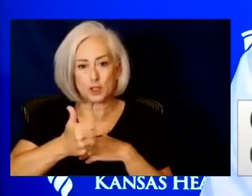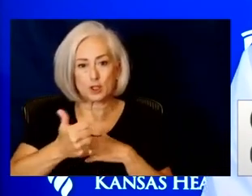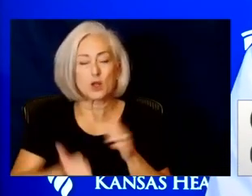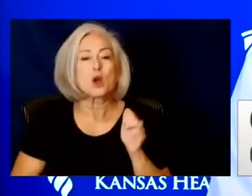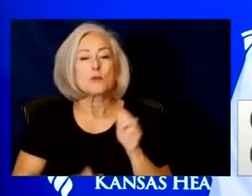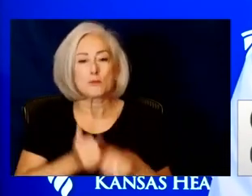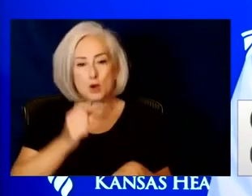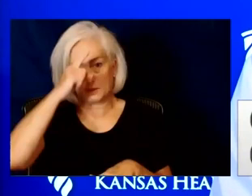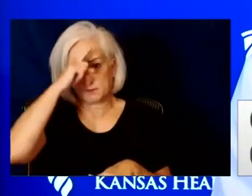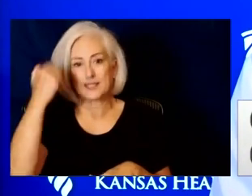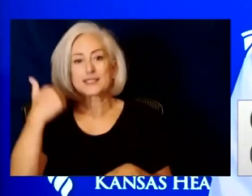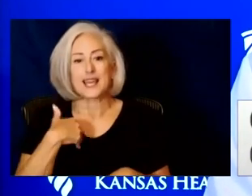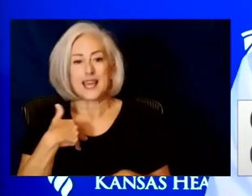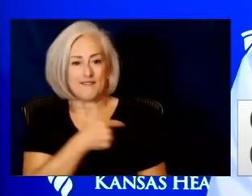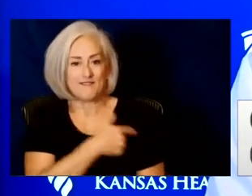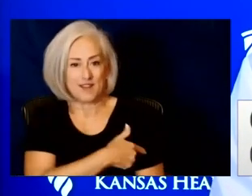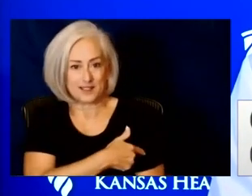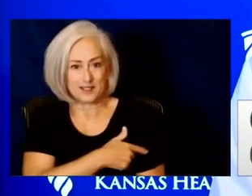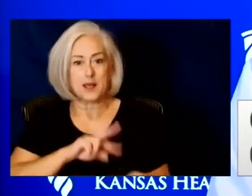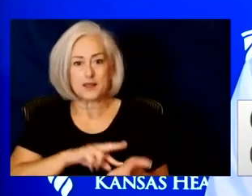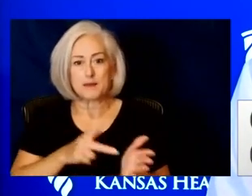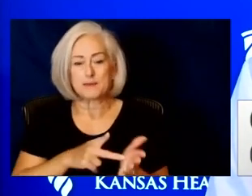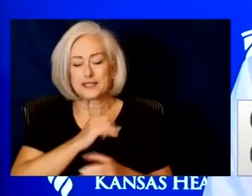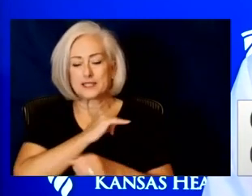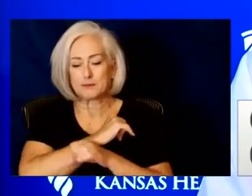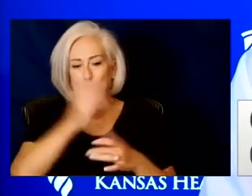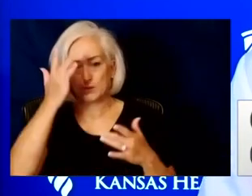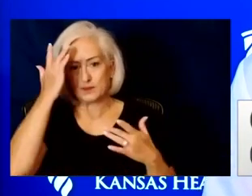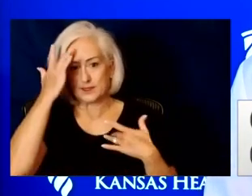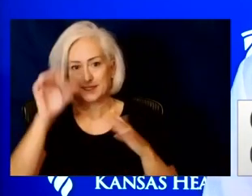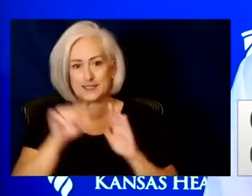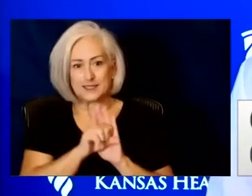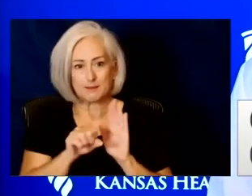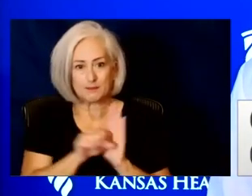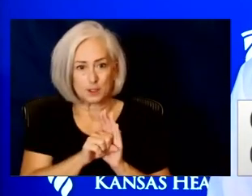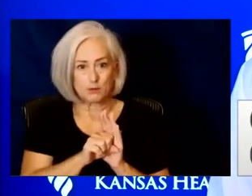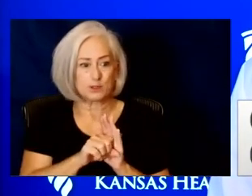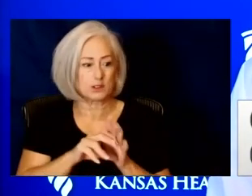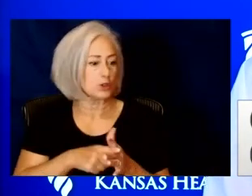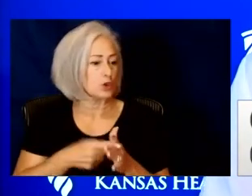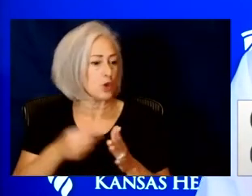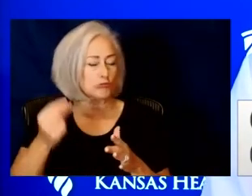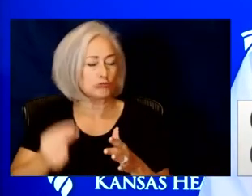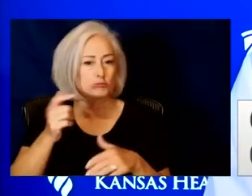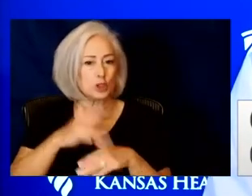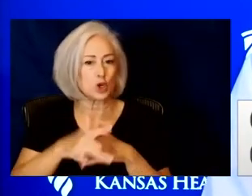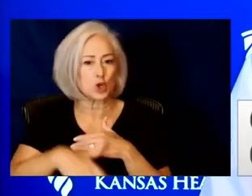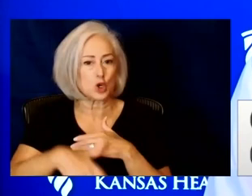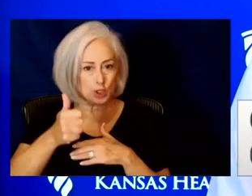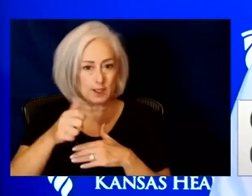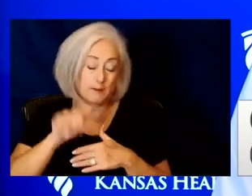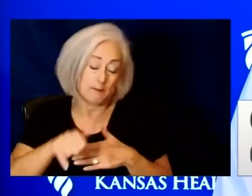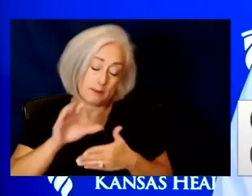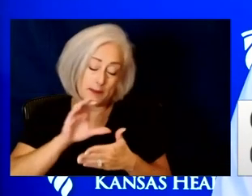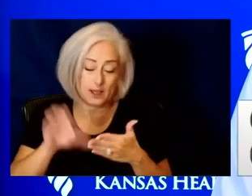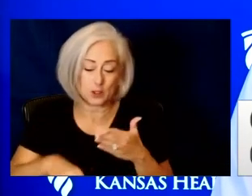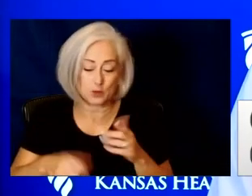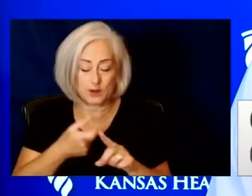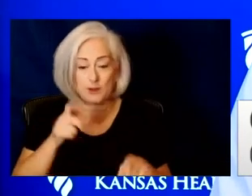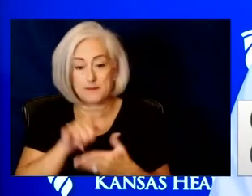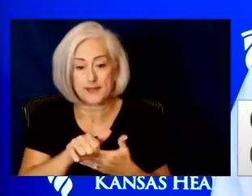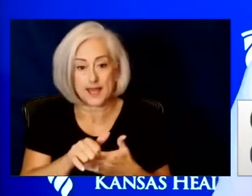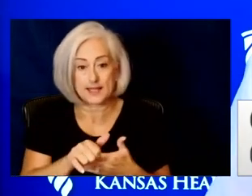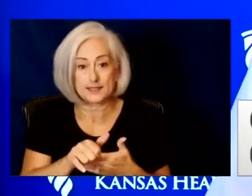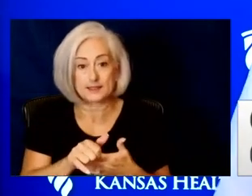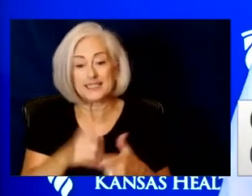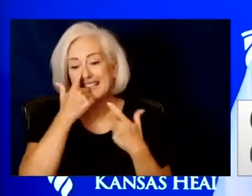vaccinated, so their immune system is start working. That is what's causing the symptoms. This may be a consequence of that as well. Again, I think it's an interesting observation,